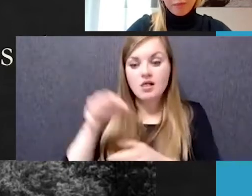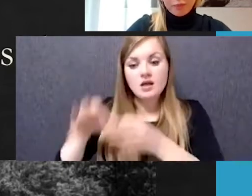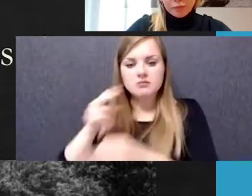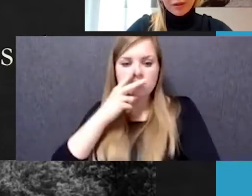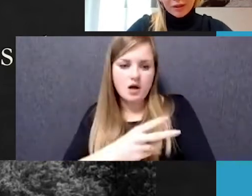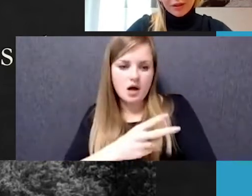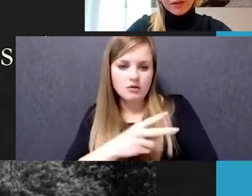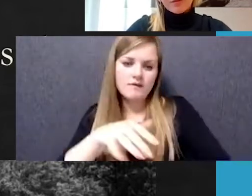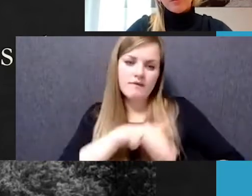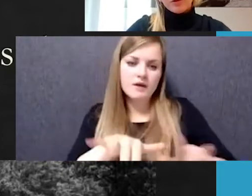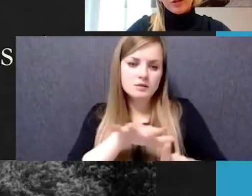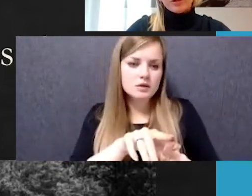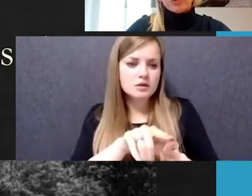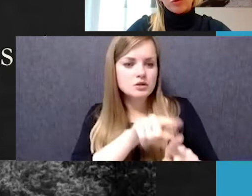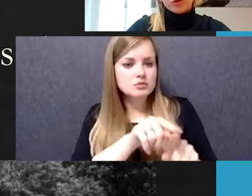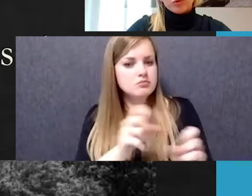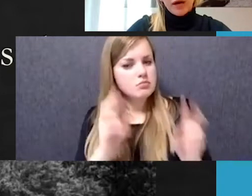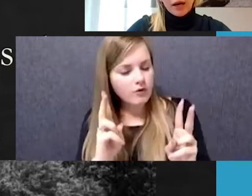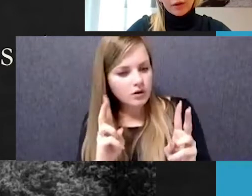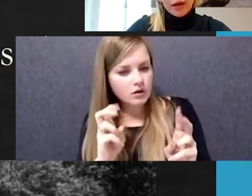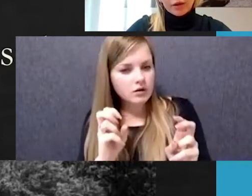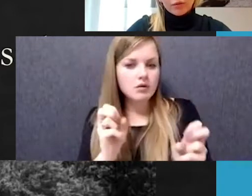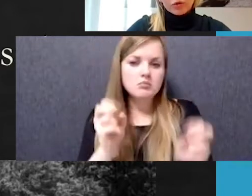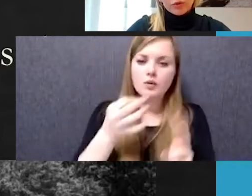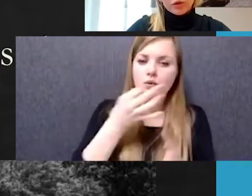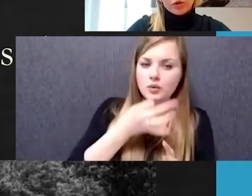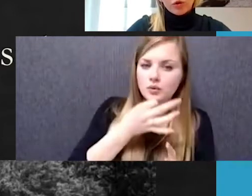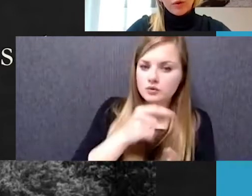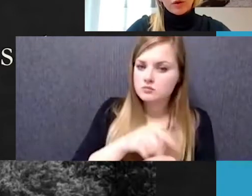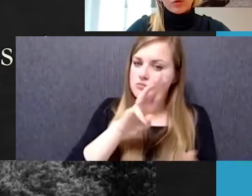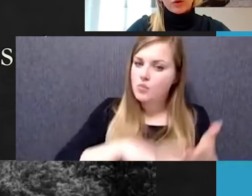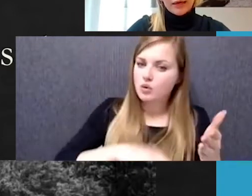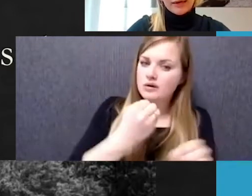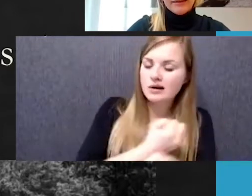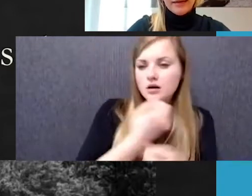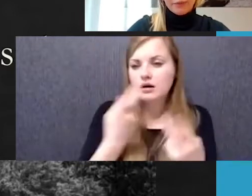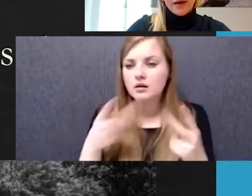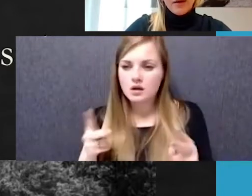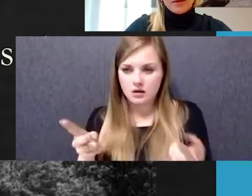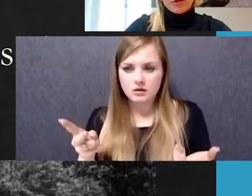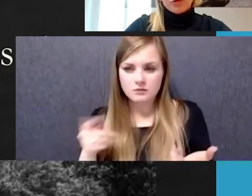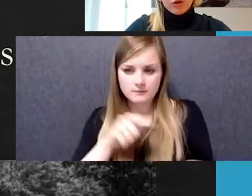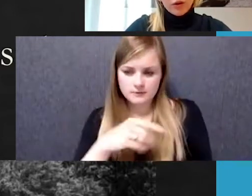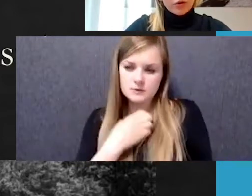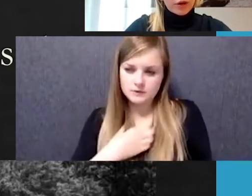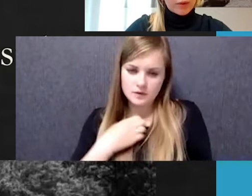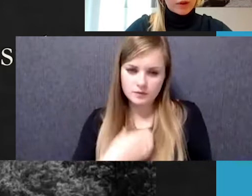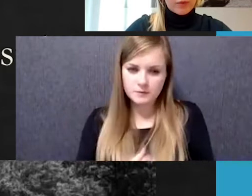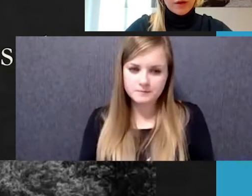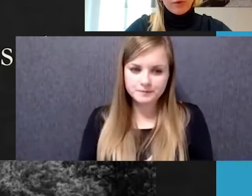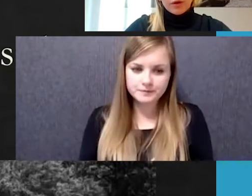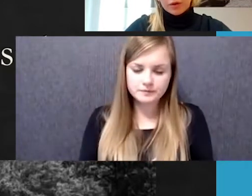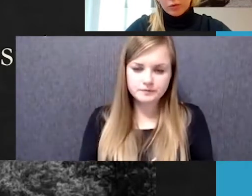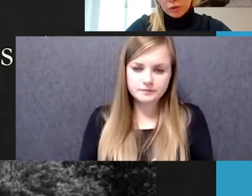When there is, in this case, there is a challenge for the court to decide whether certain actions are